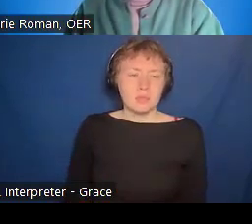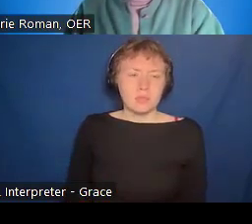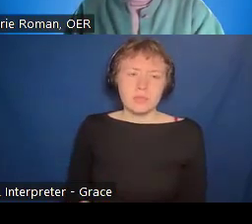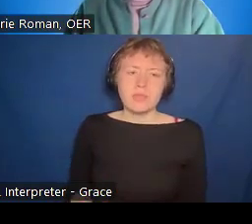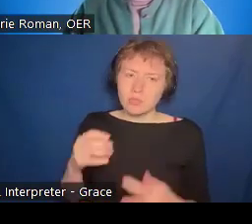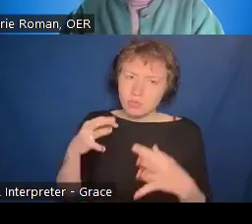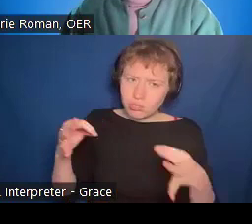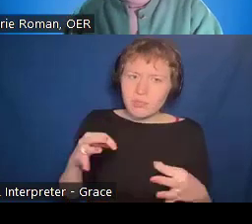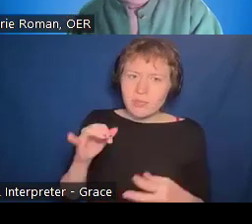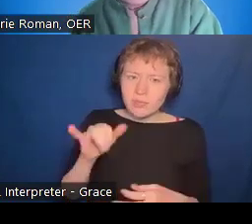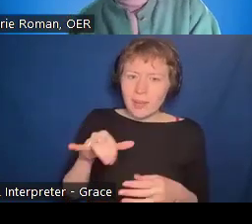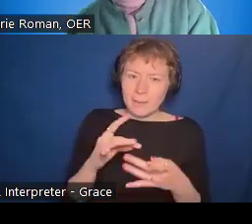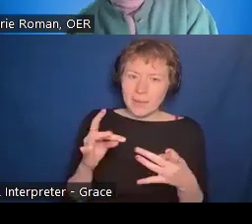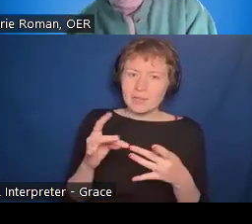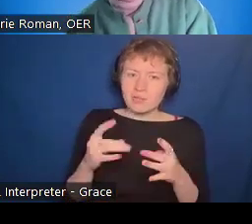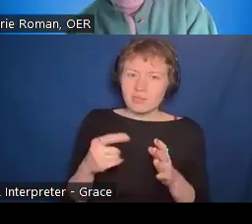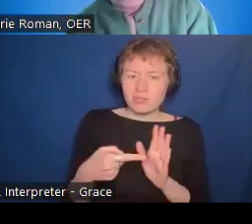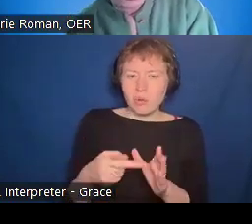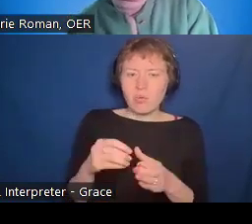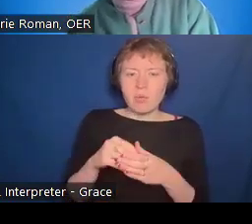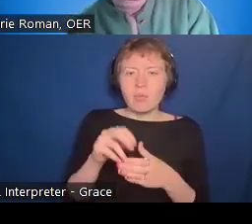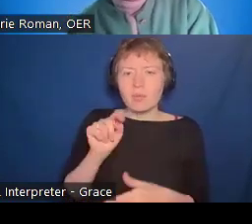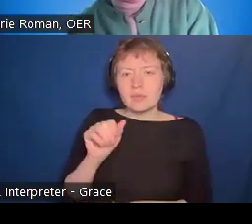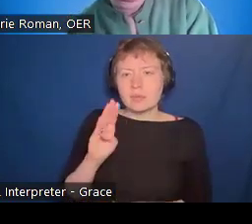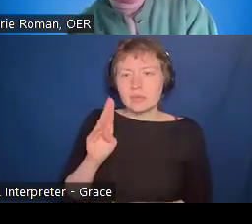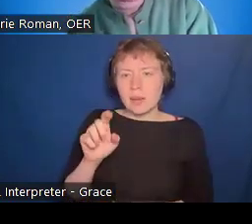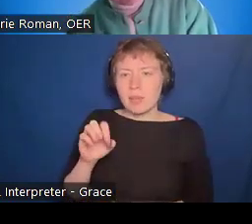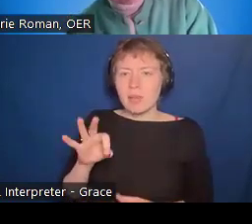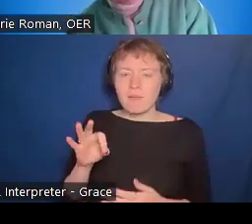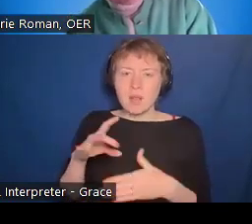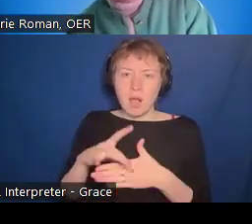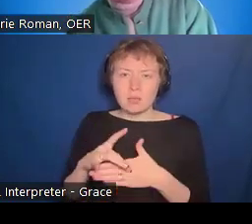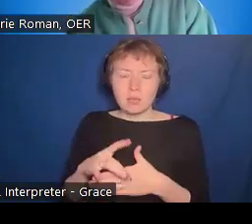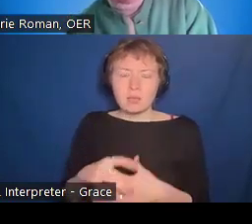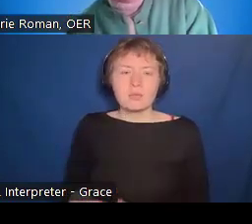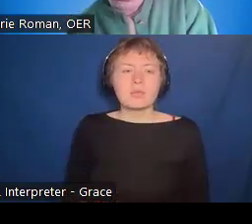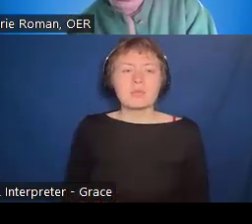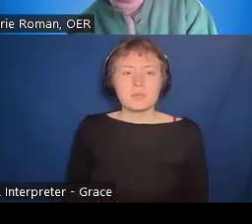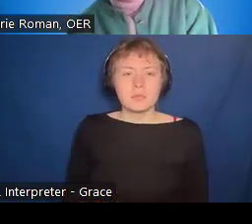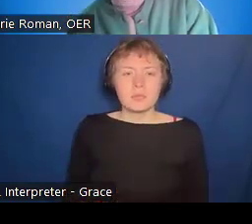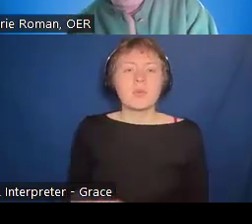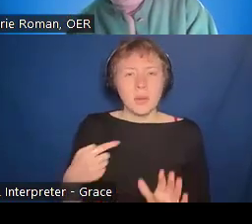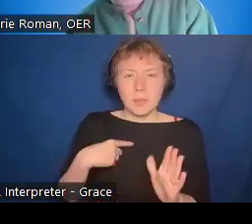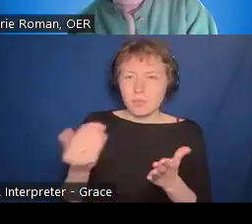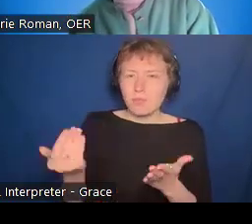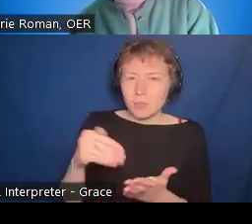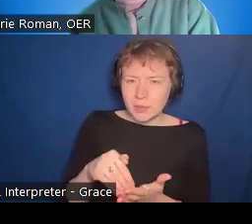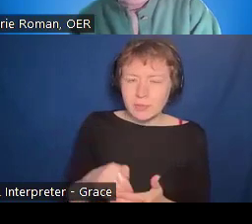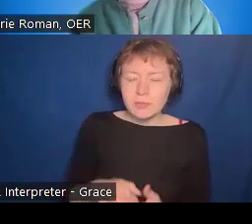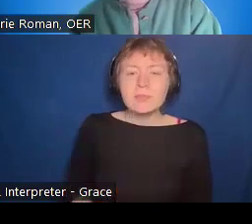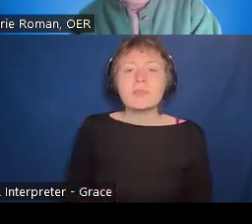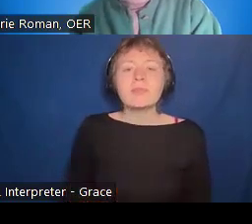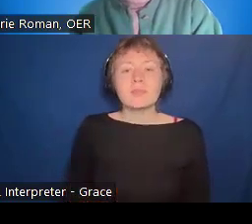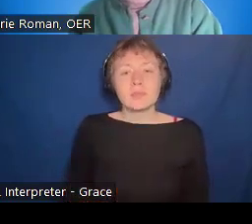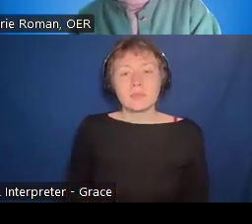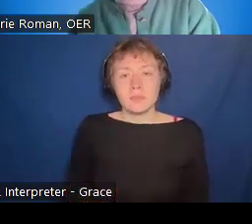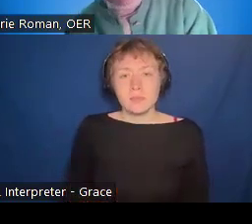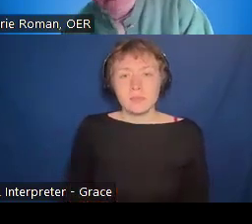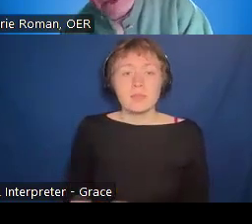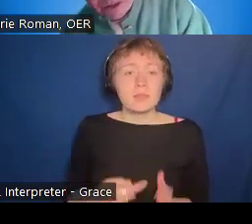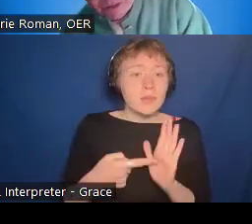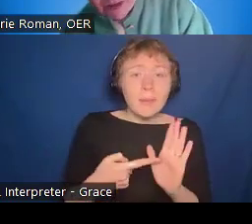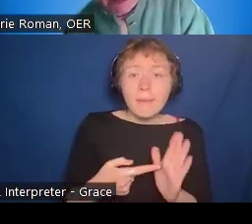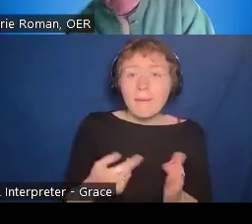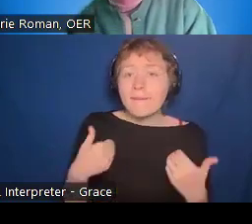above the table of contents. And so, for example, let me just state that again. So say we have a NOFO